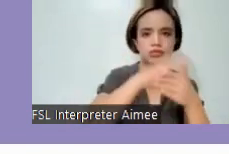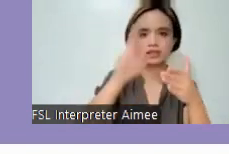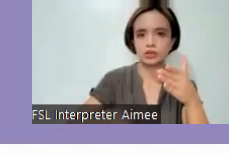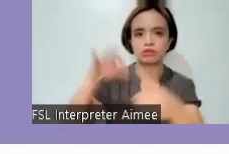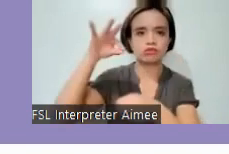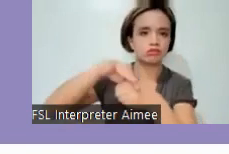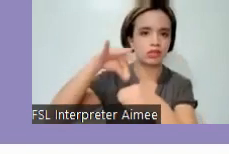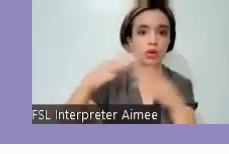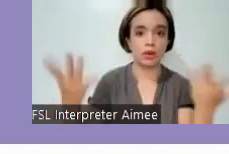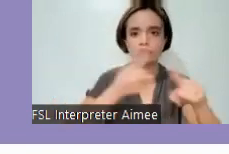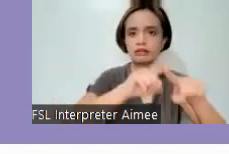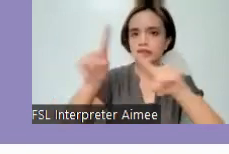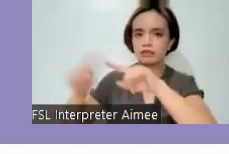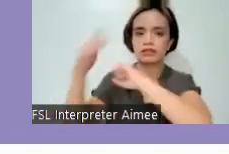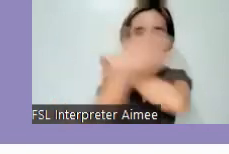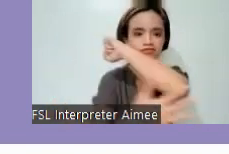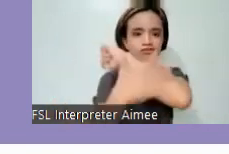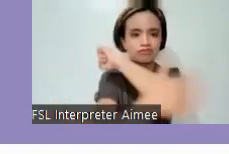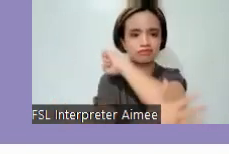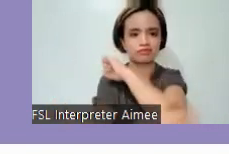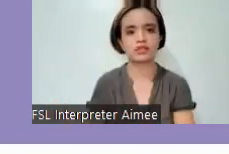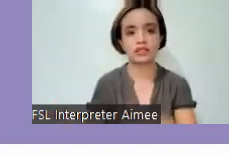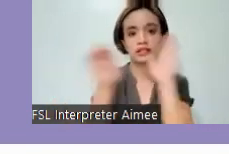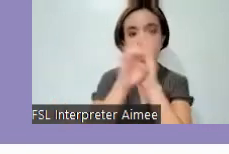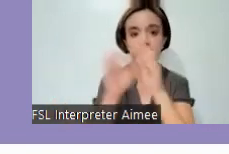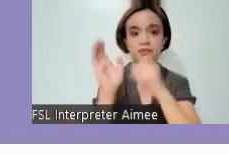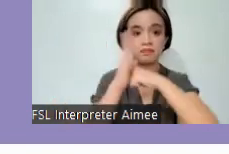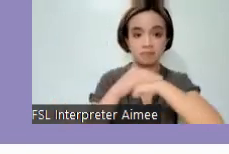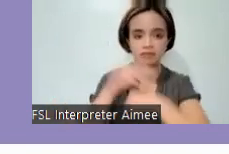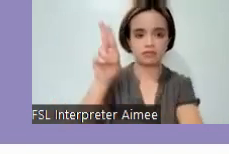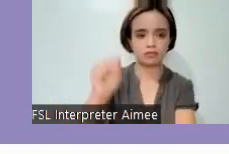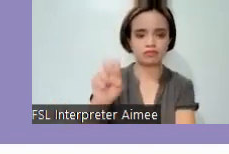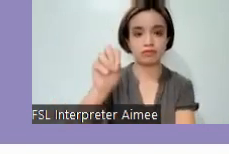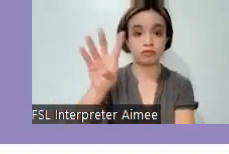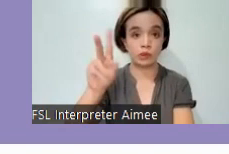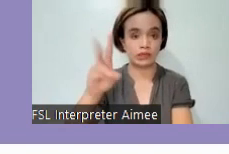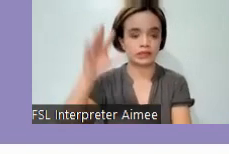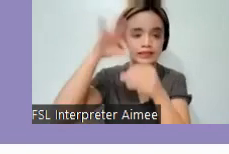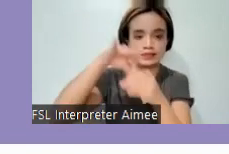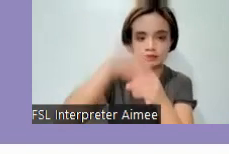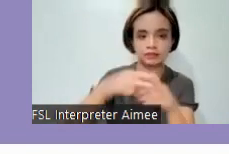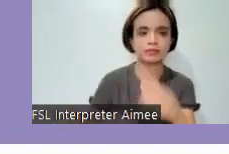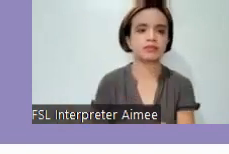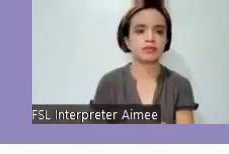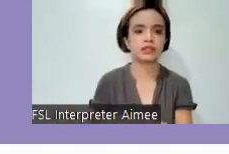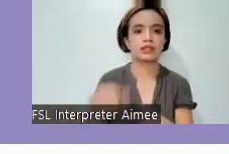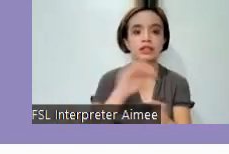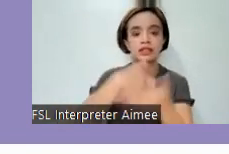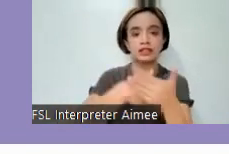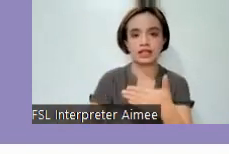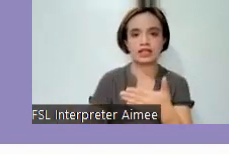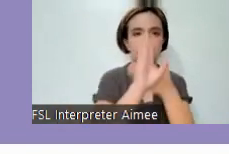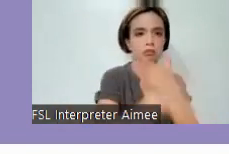in different countries. It benefited Donald Trump in the US 2016 election. It put Bongbong Marcos back